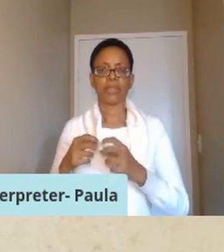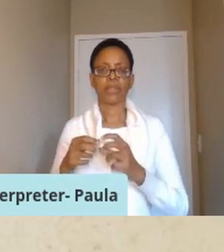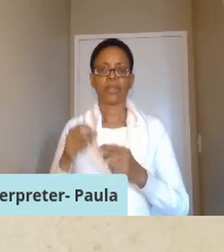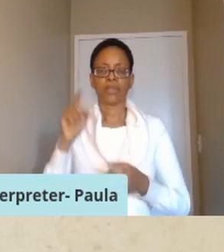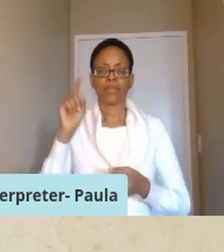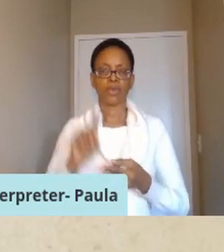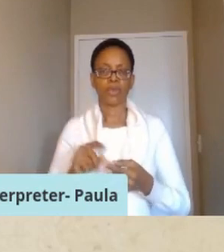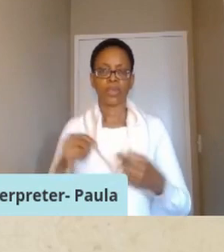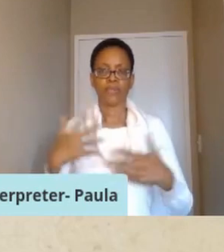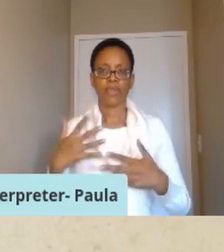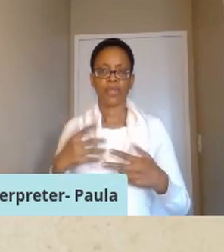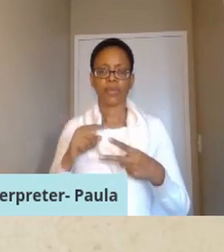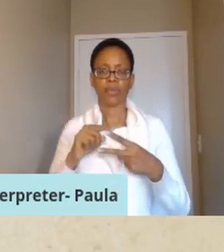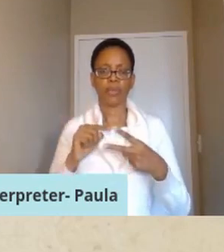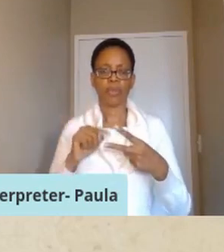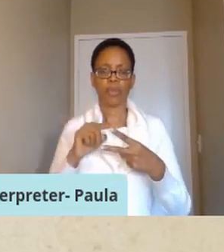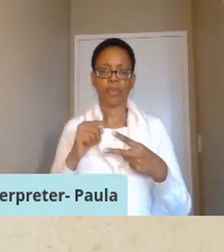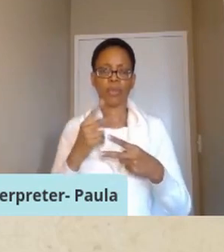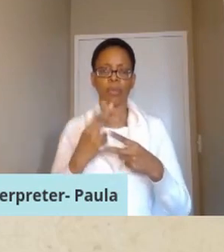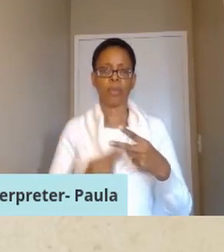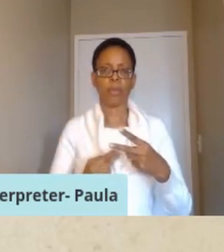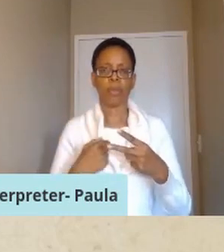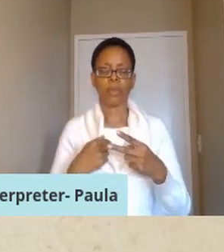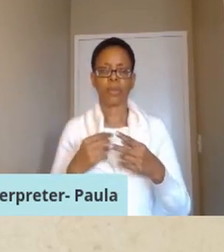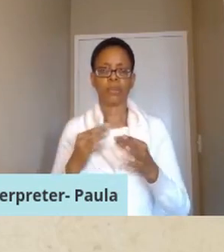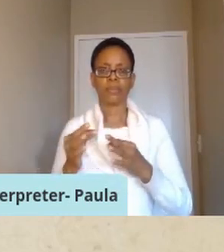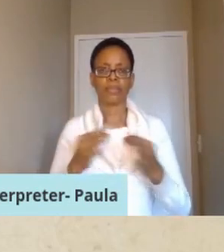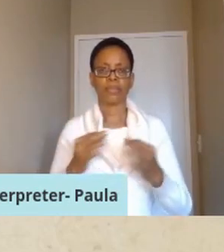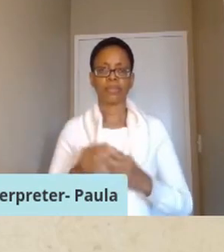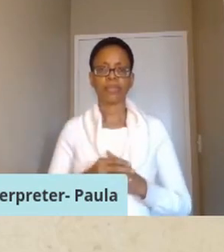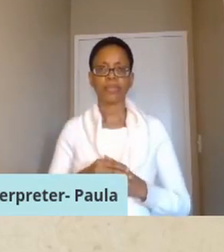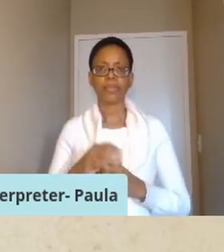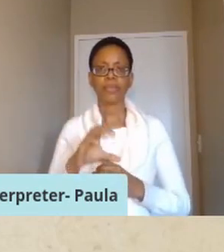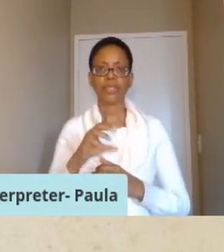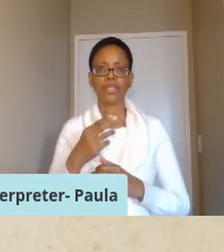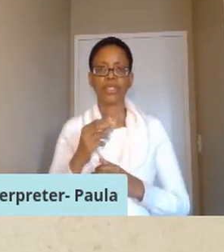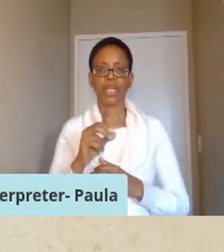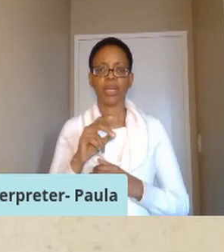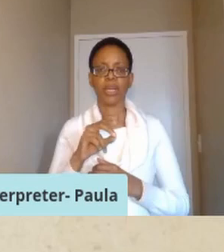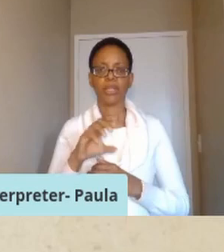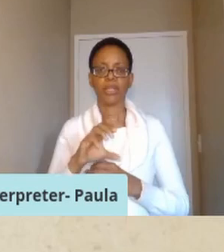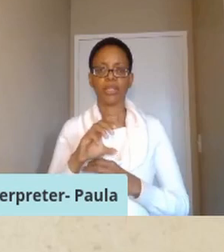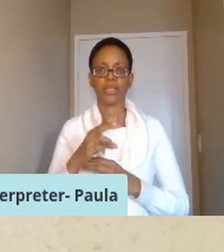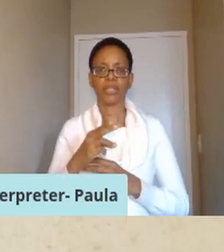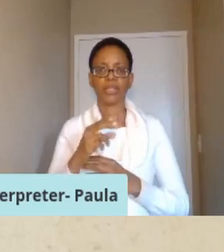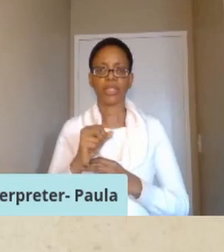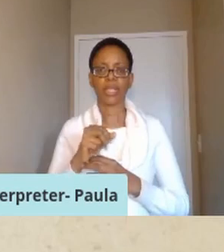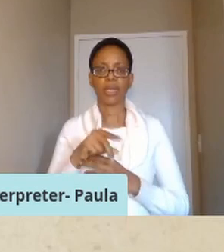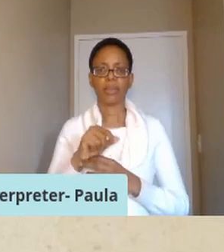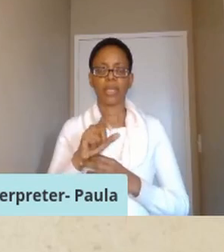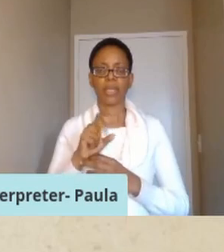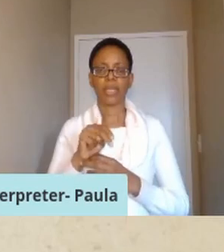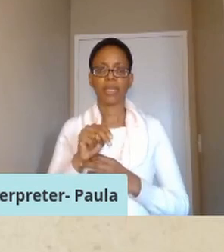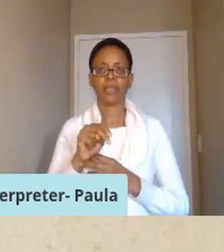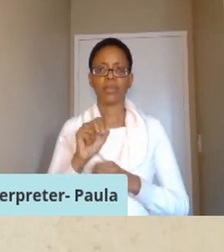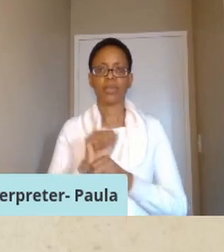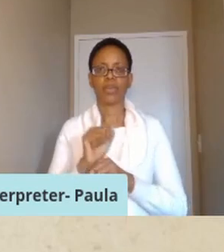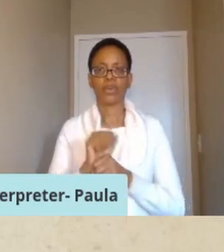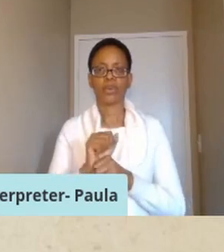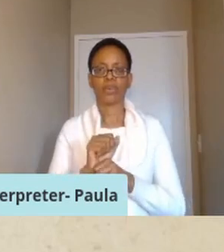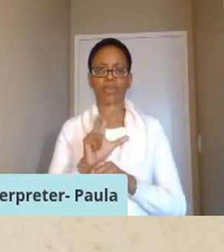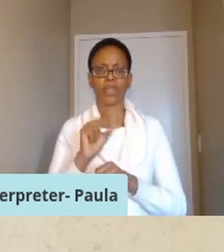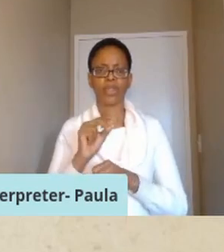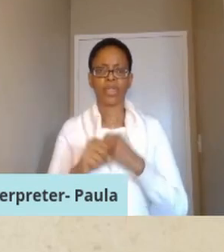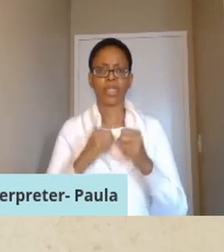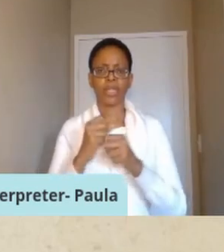fear. So in my chaplaincy work in last almost 30 years in Australia and America,